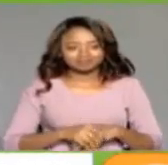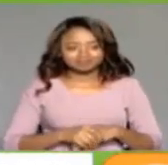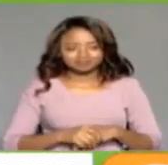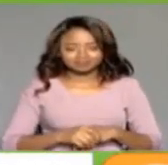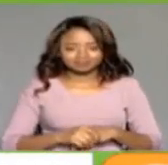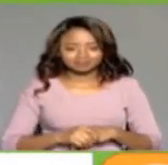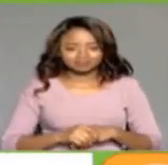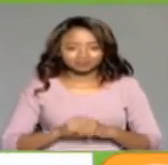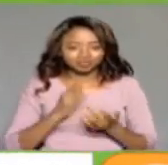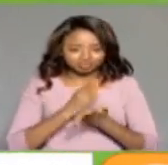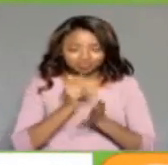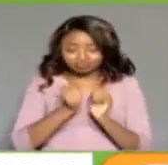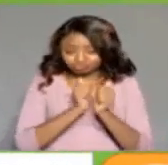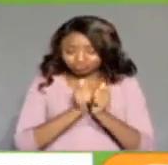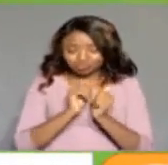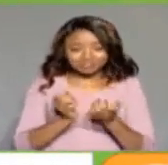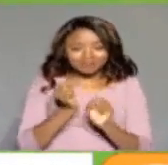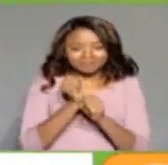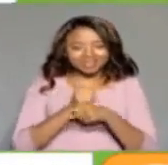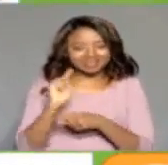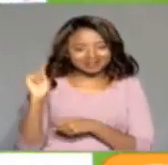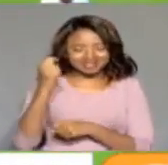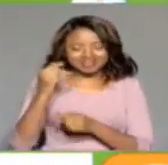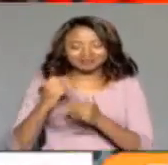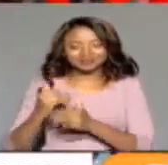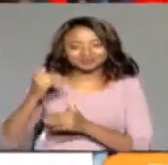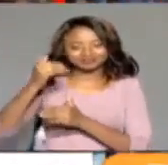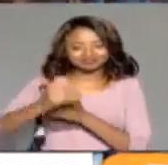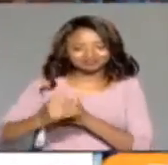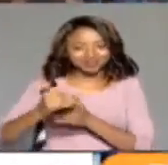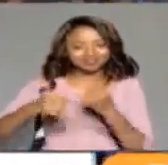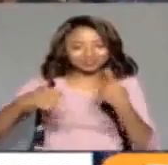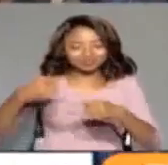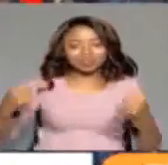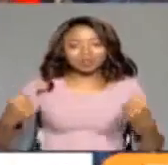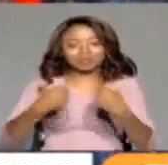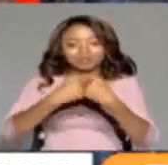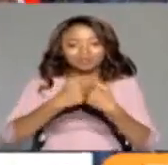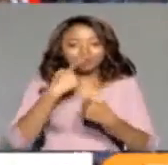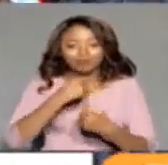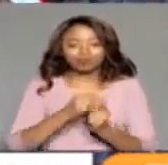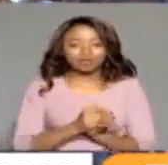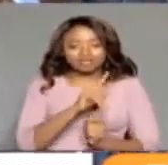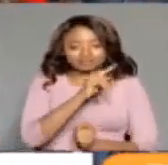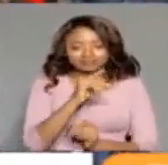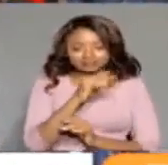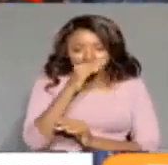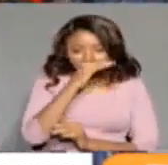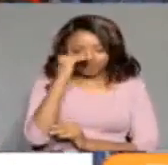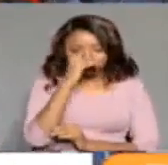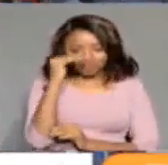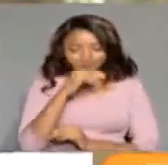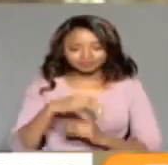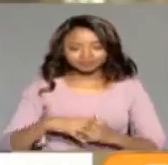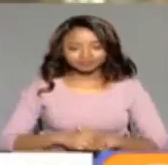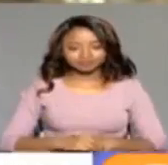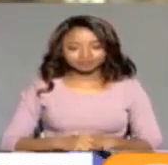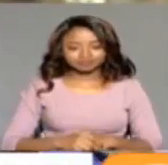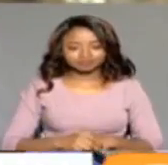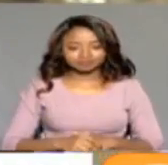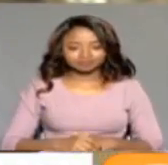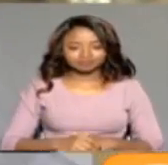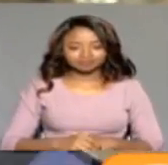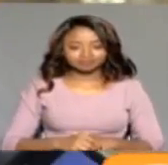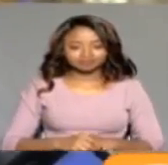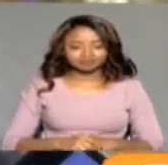from the spot, firing Kenya to the next round where they will face the winner between Botswana and Zambia. The players did